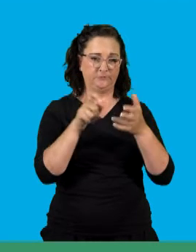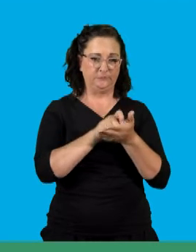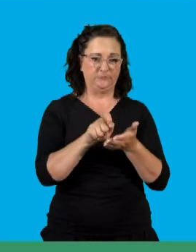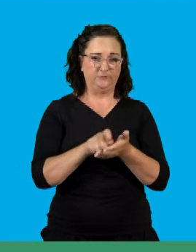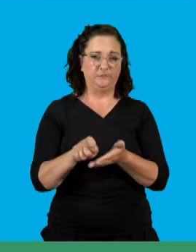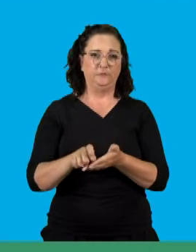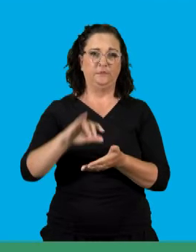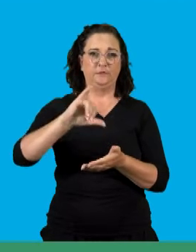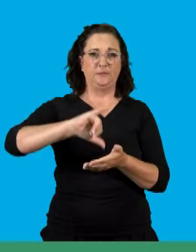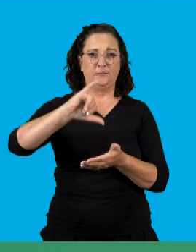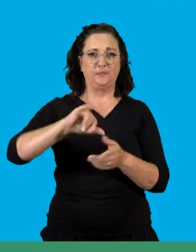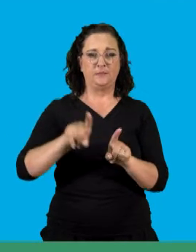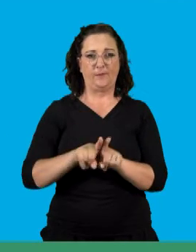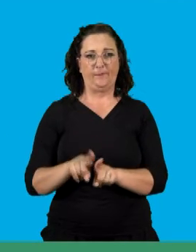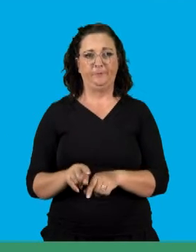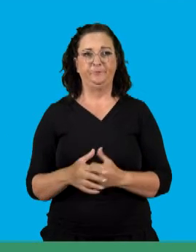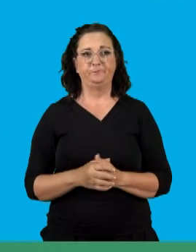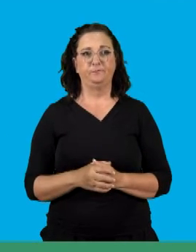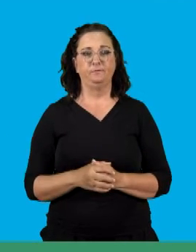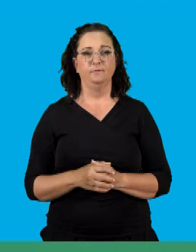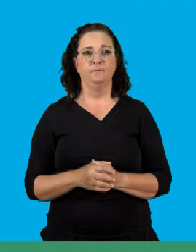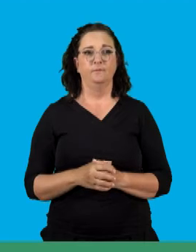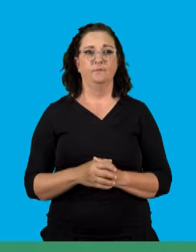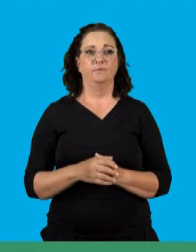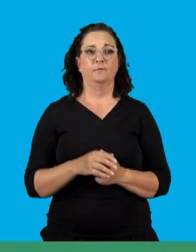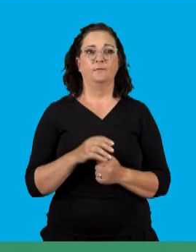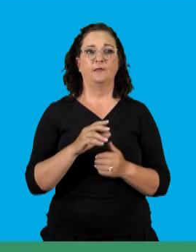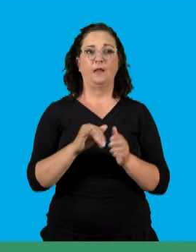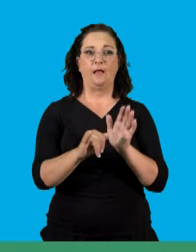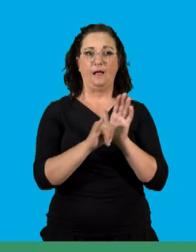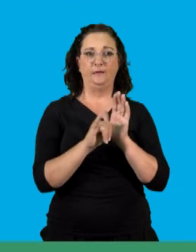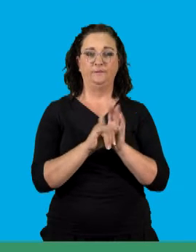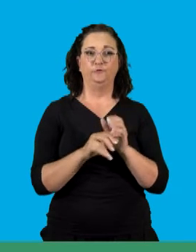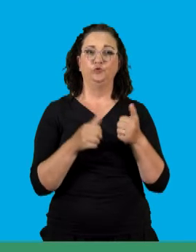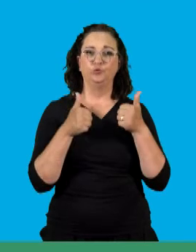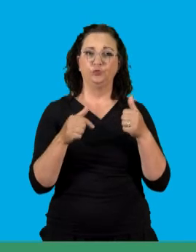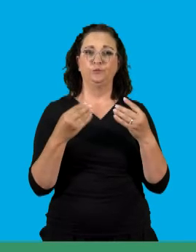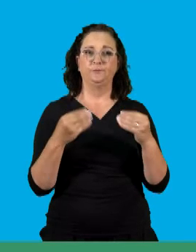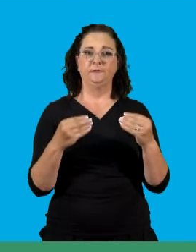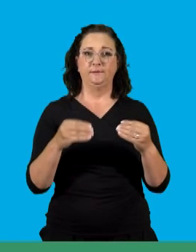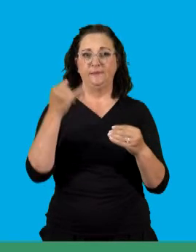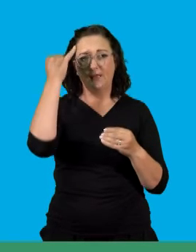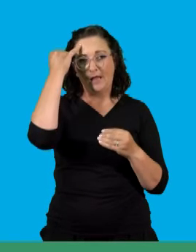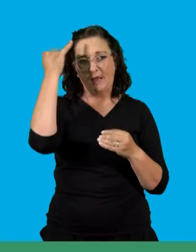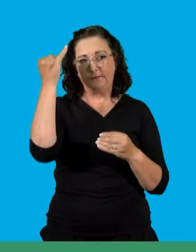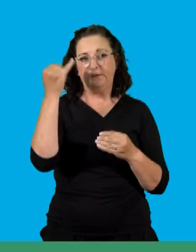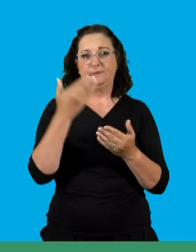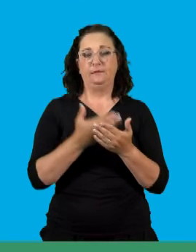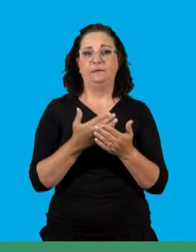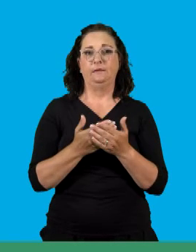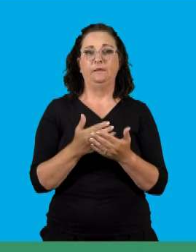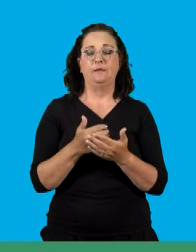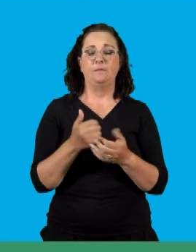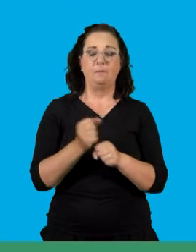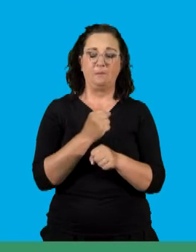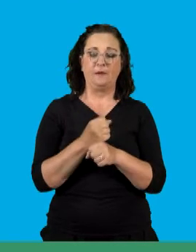the scenario, but they said 2. So we've quoted the first one. It says, identified a good business idea